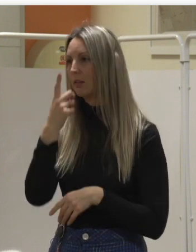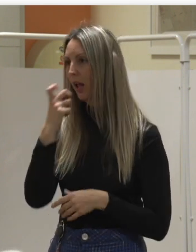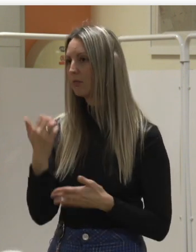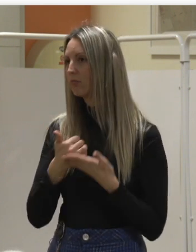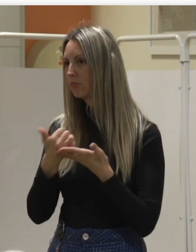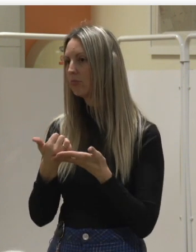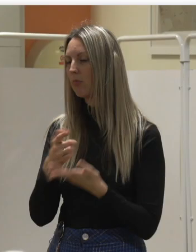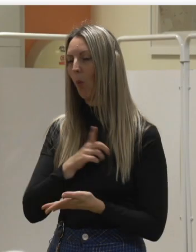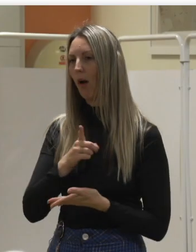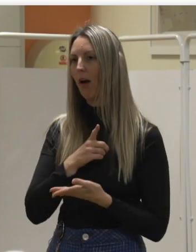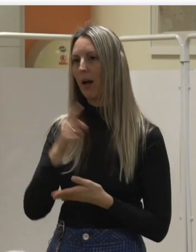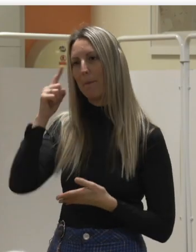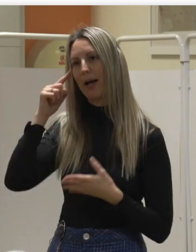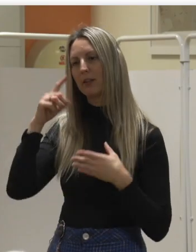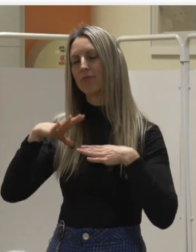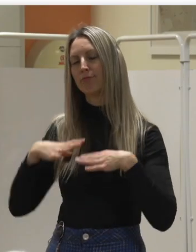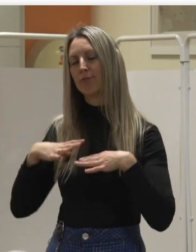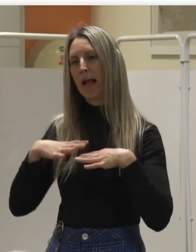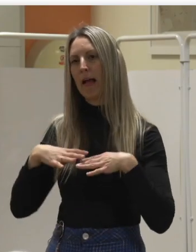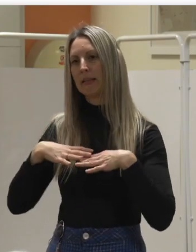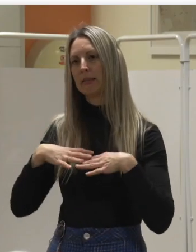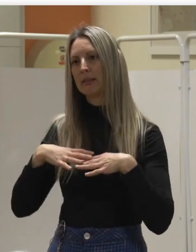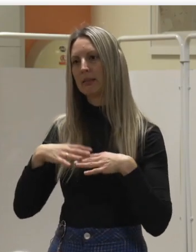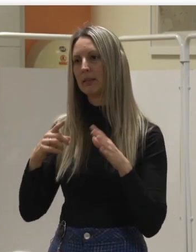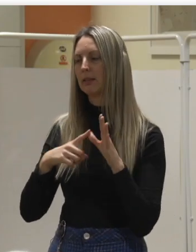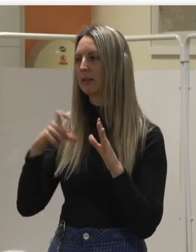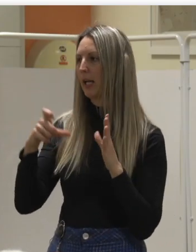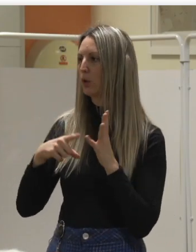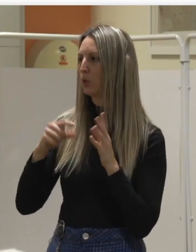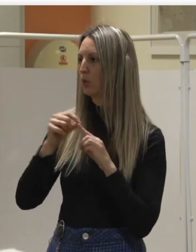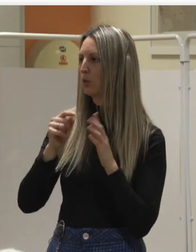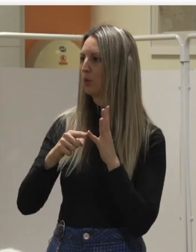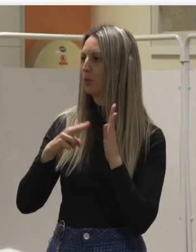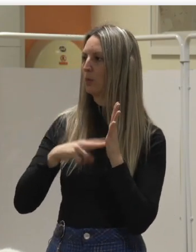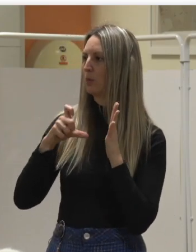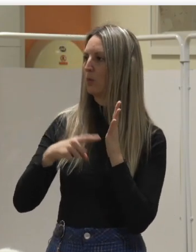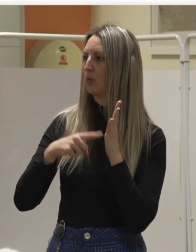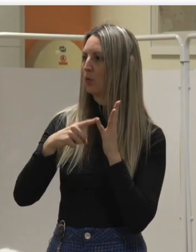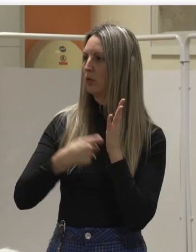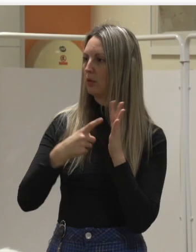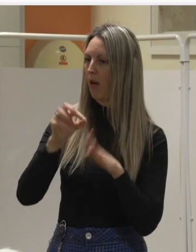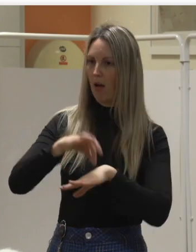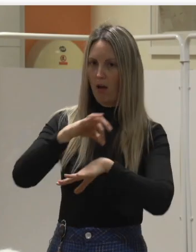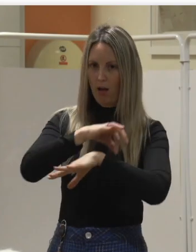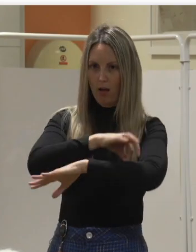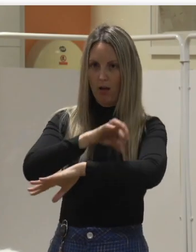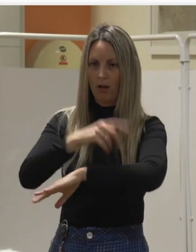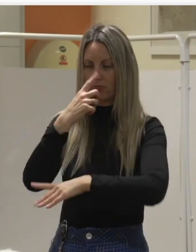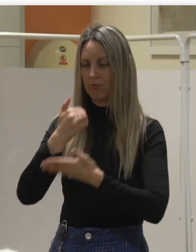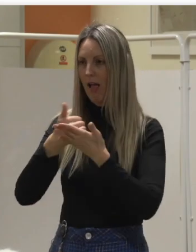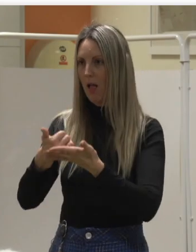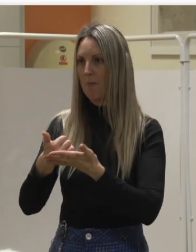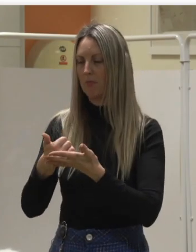relax the mind. People have used acupuncture and heat therapy, cold therapy. So all those